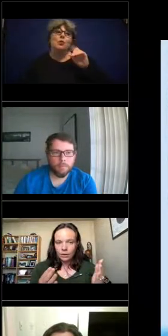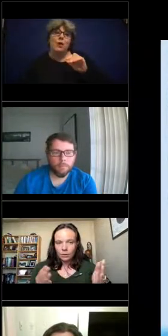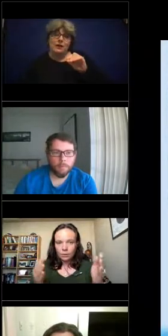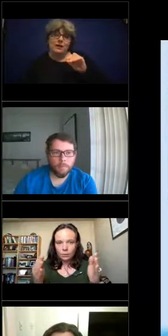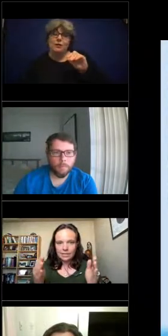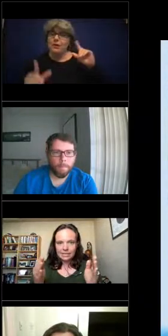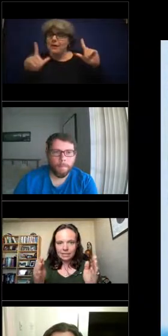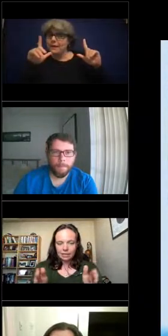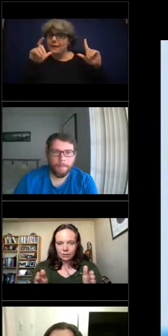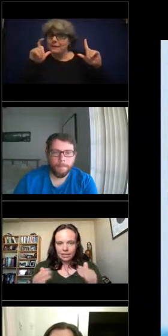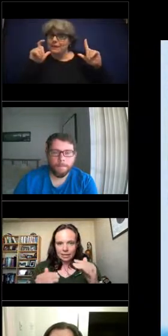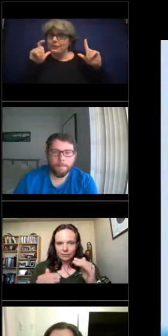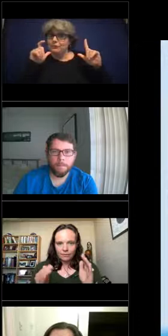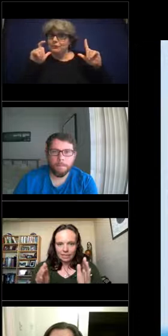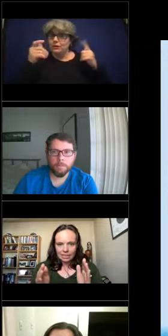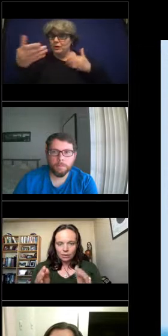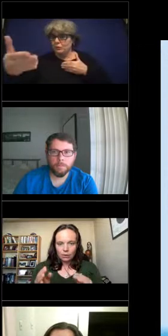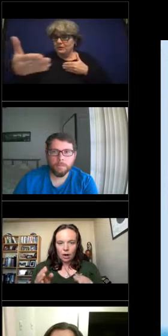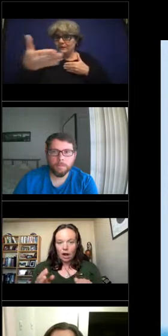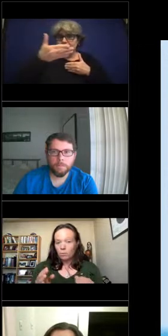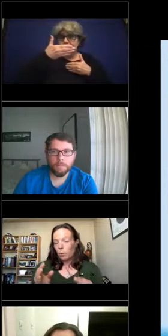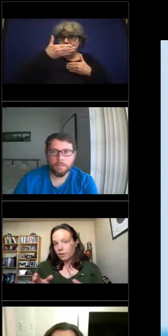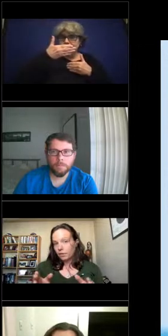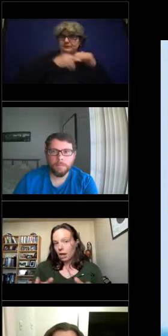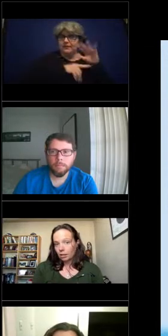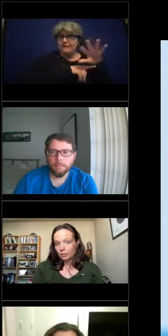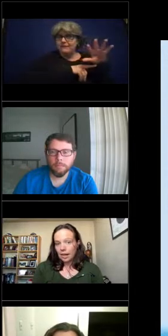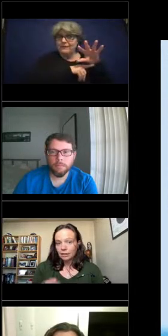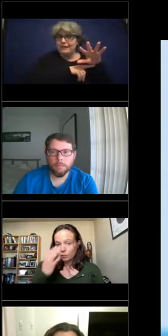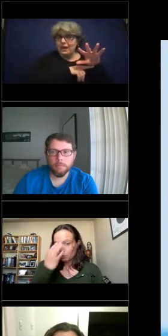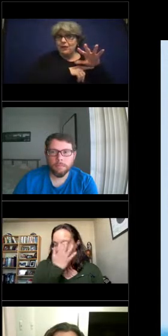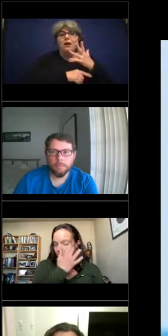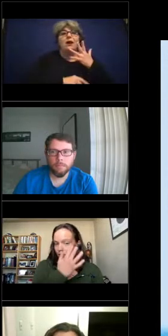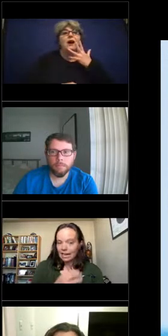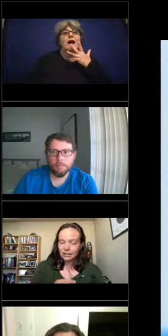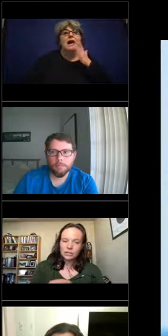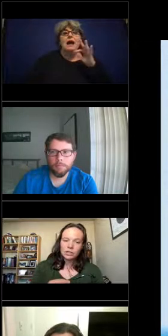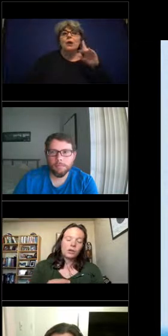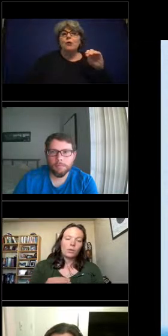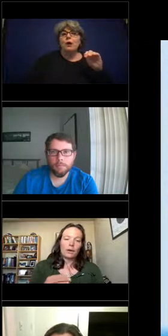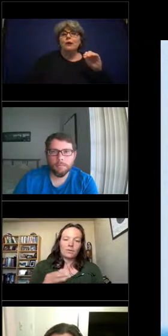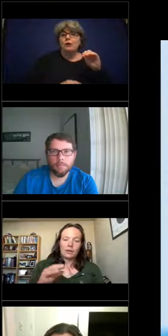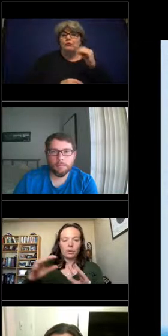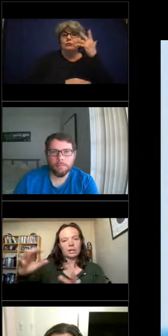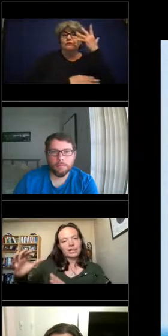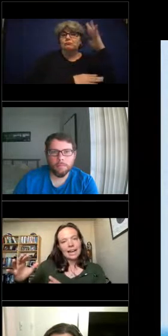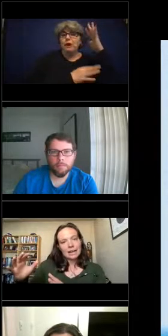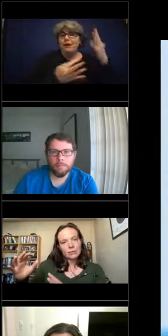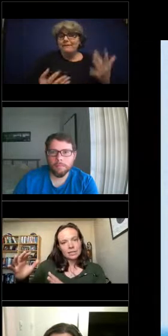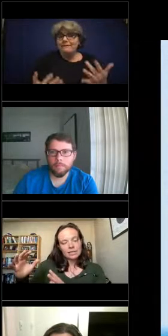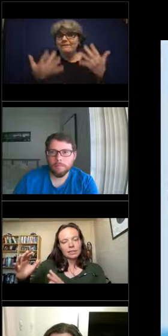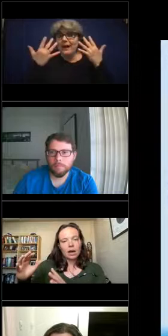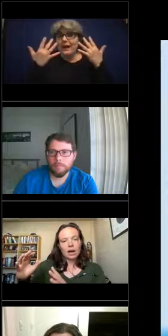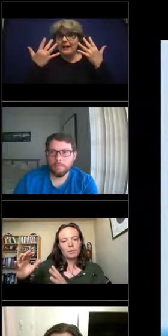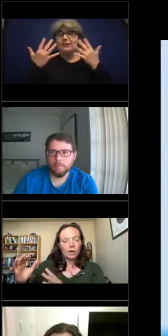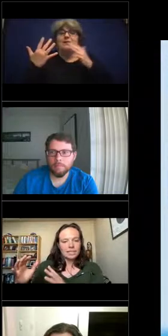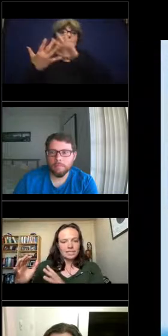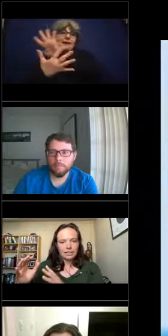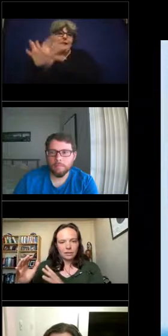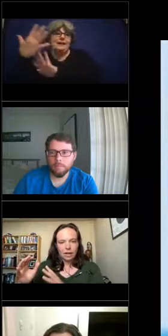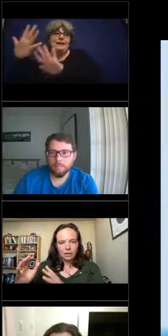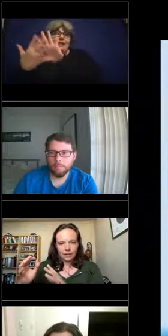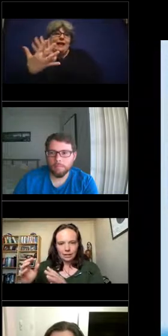Colorado, we did a close-up video on one of Colorado's wildfires where there were clouds on